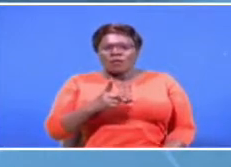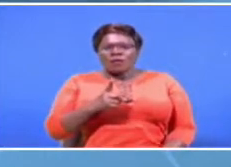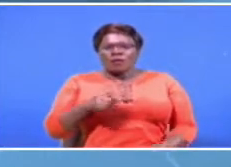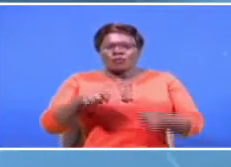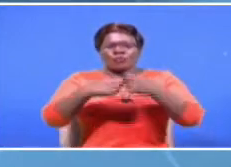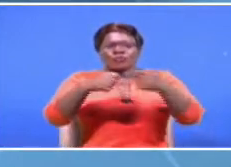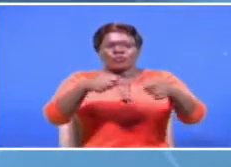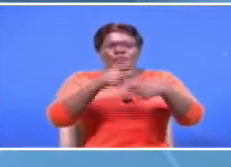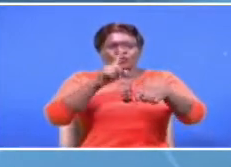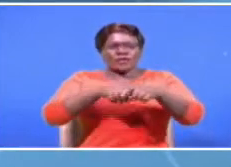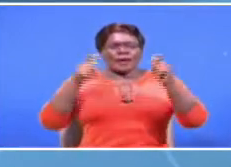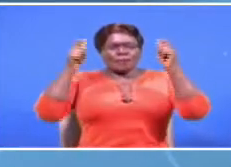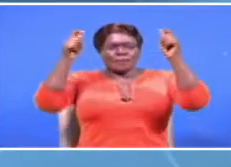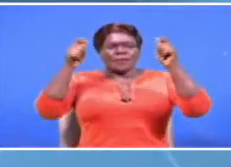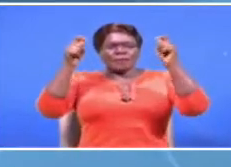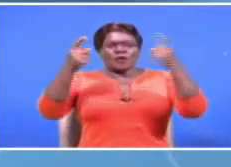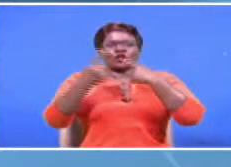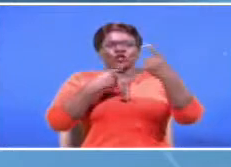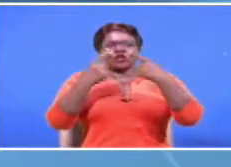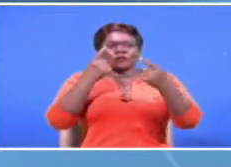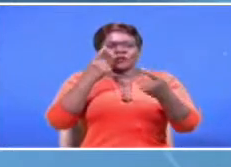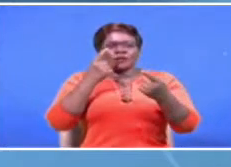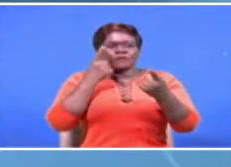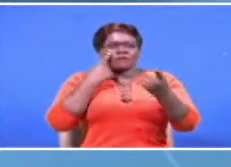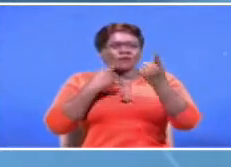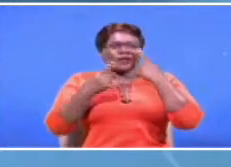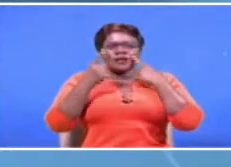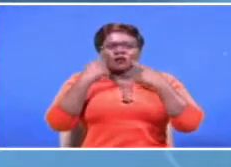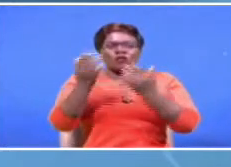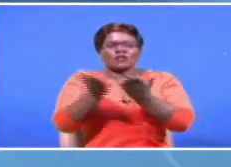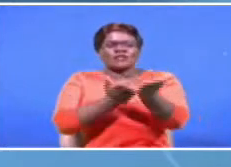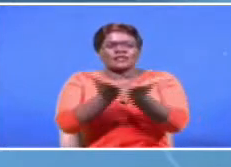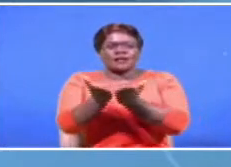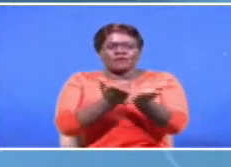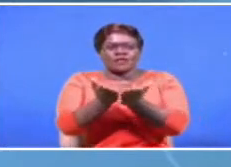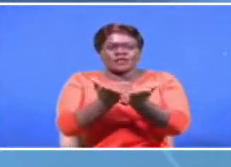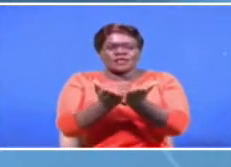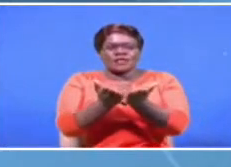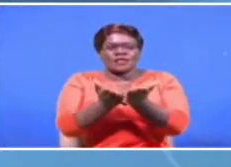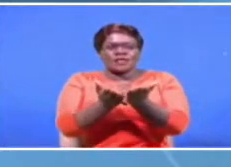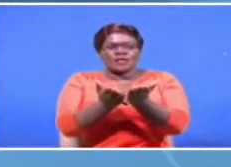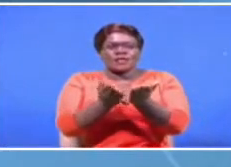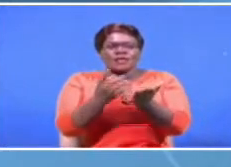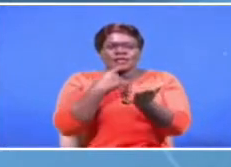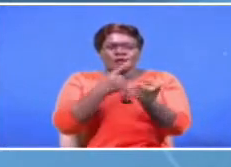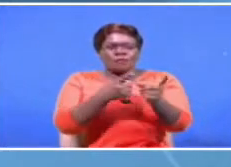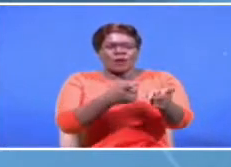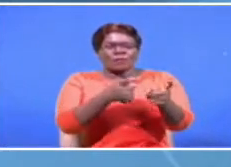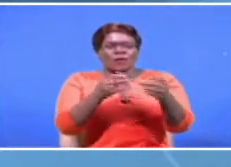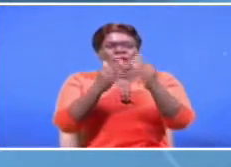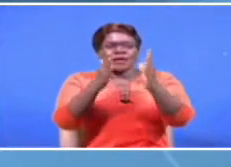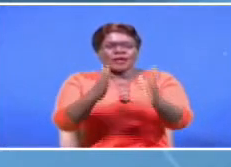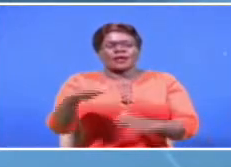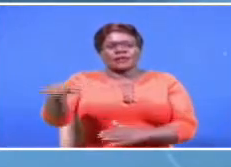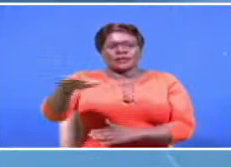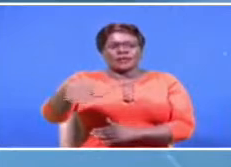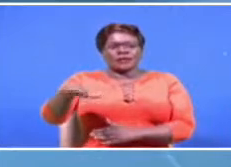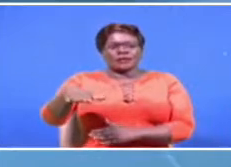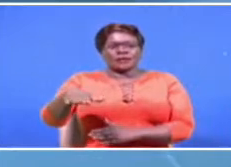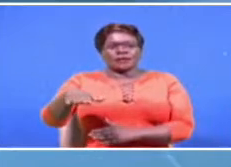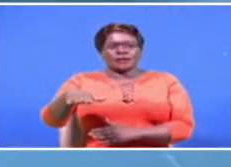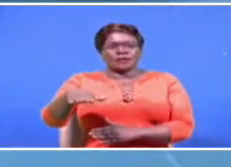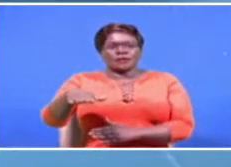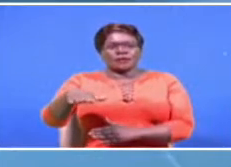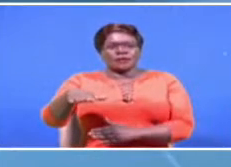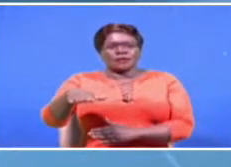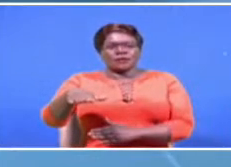property during demos. Speaking at a funeral service in Samia, Busia, Otuoma accused a section of leaders in the area who incited